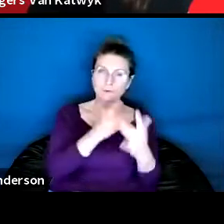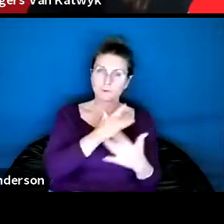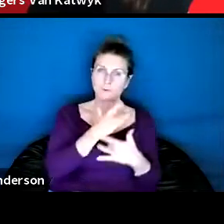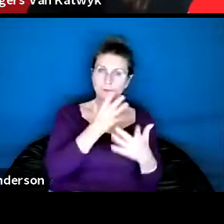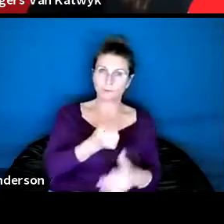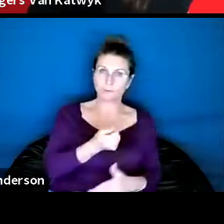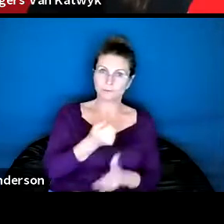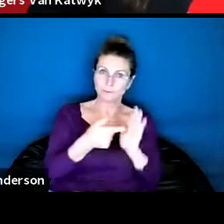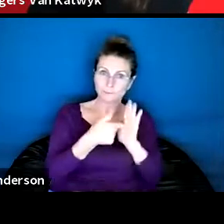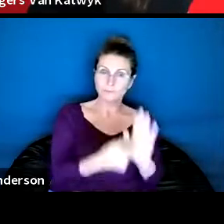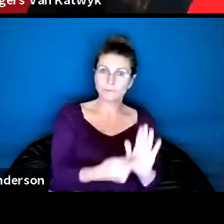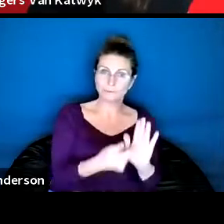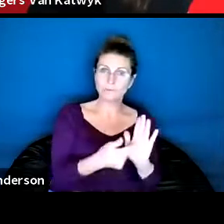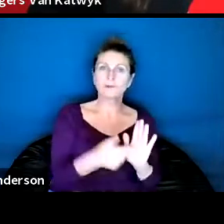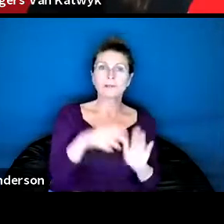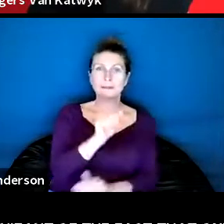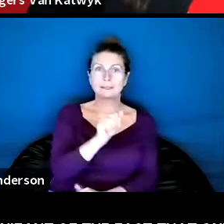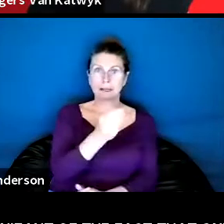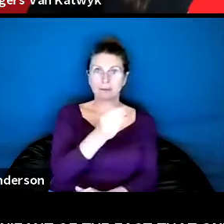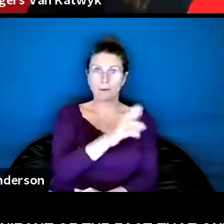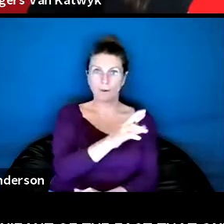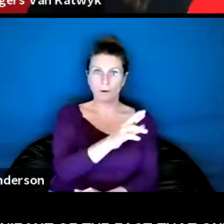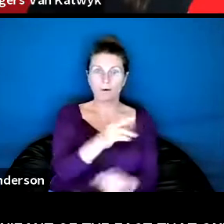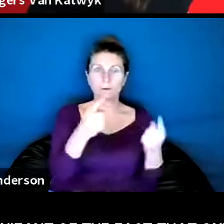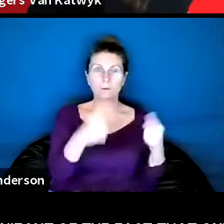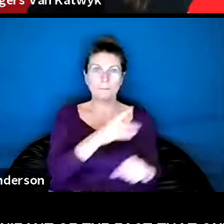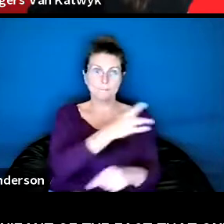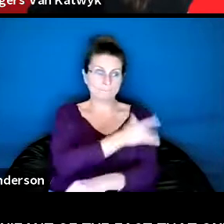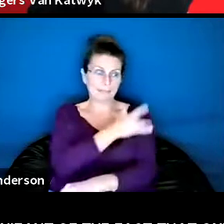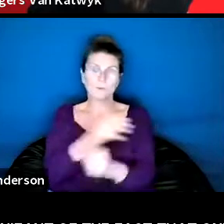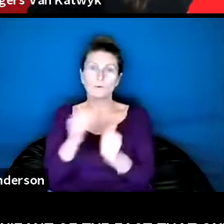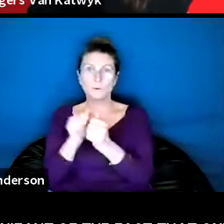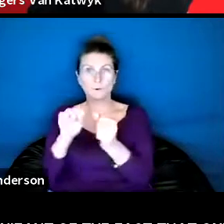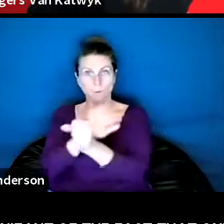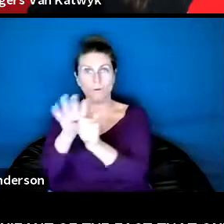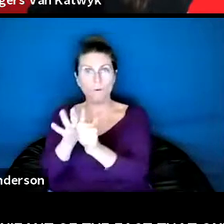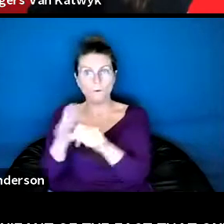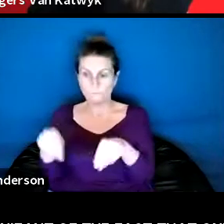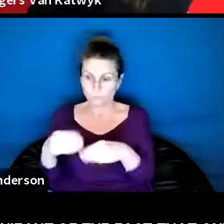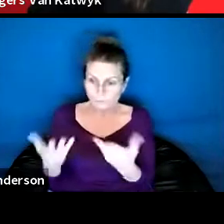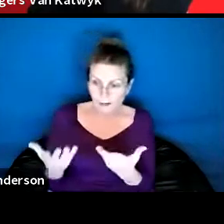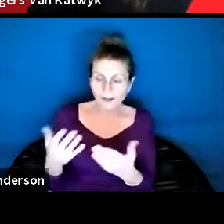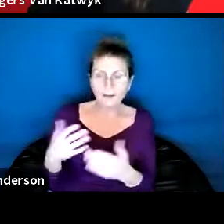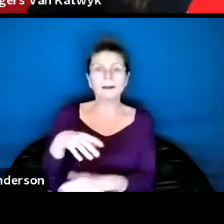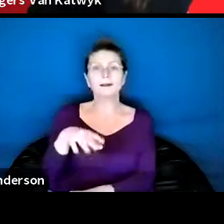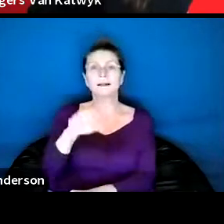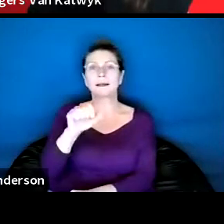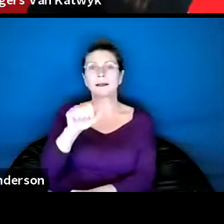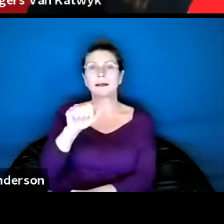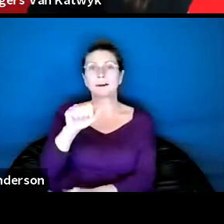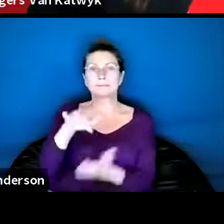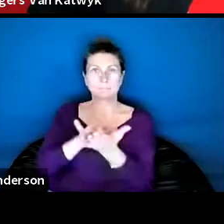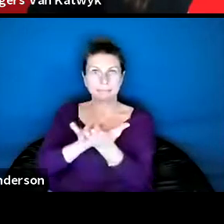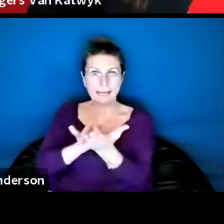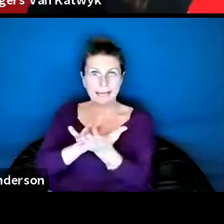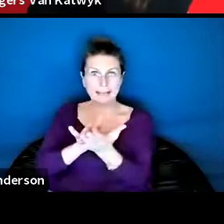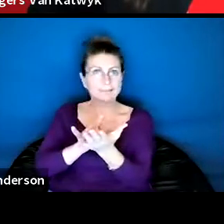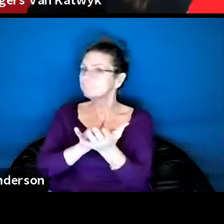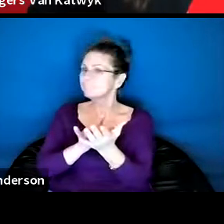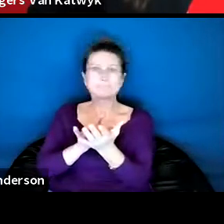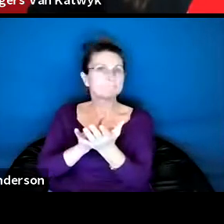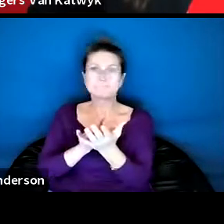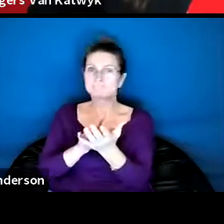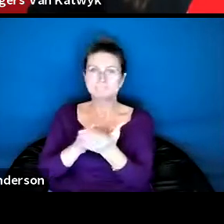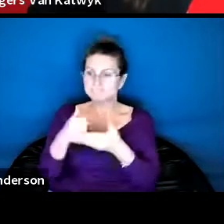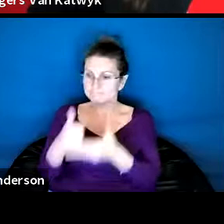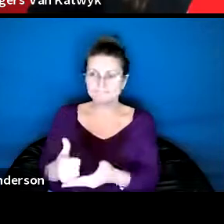is exacerbating AMR when patients with COVID are given antimicrobials, sometimes with no great indication